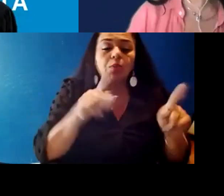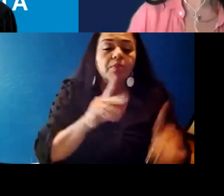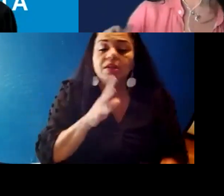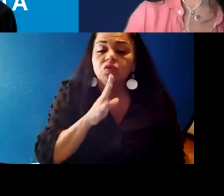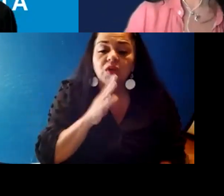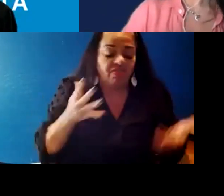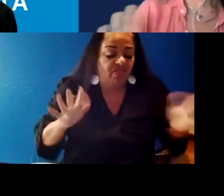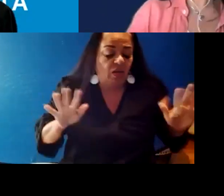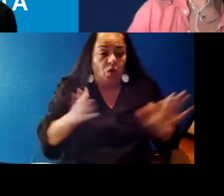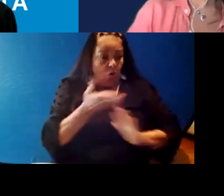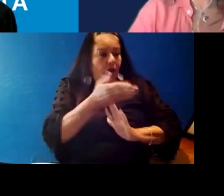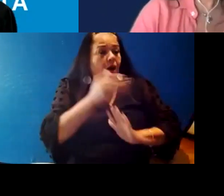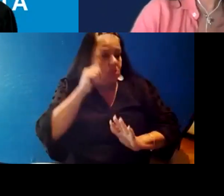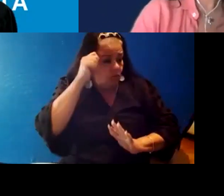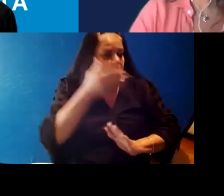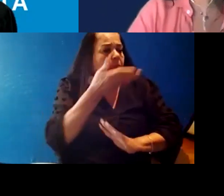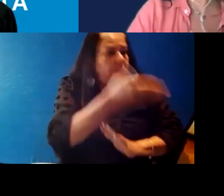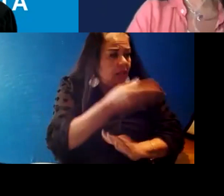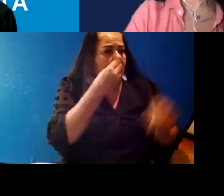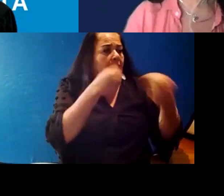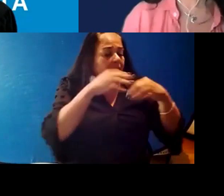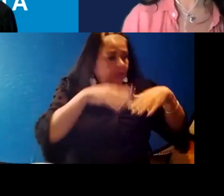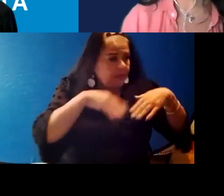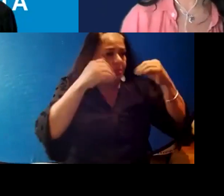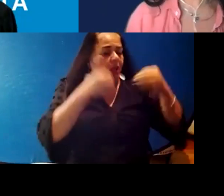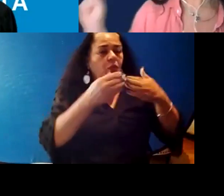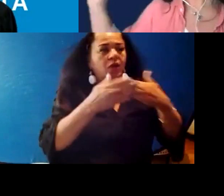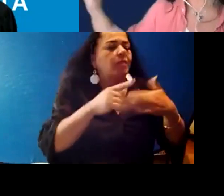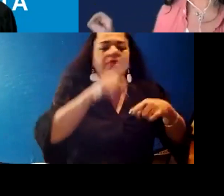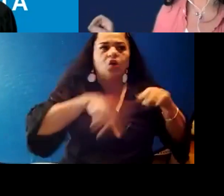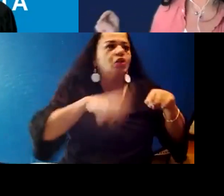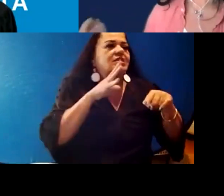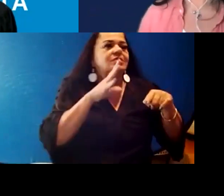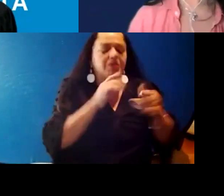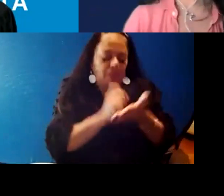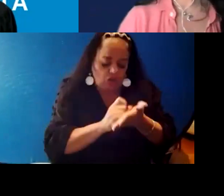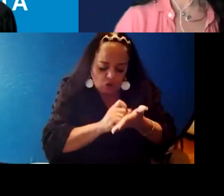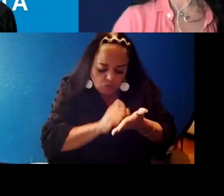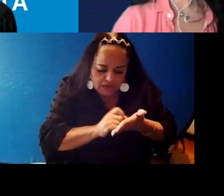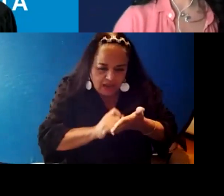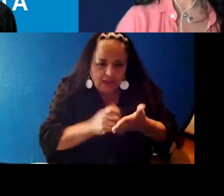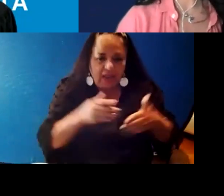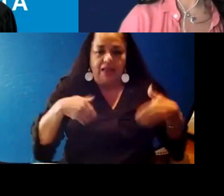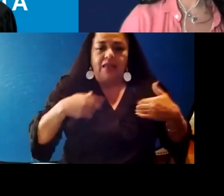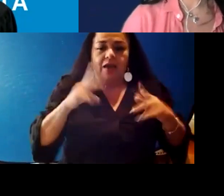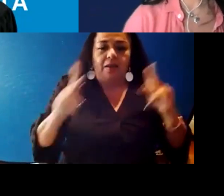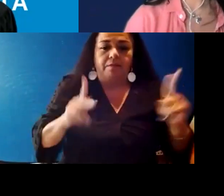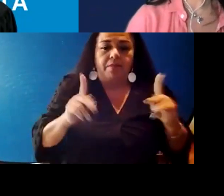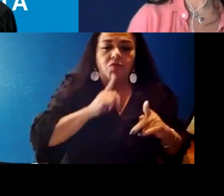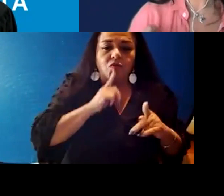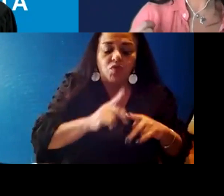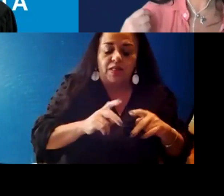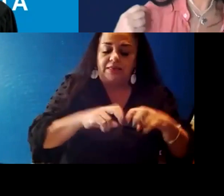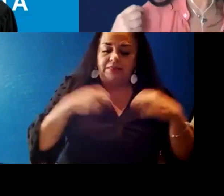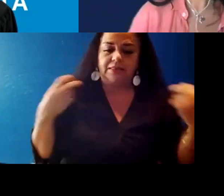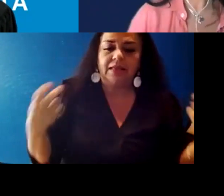was it. They could be there, they could smile, they could eat, they were not allowed to speak. They could note take, right? And young people really got to sit in